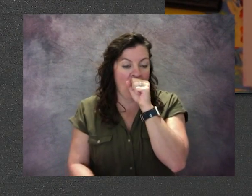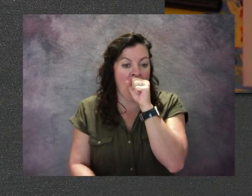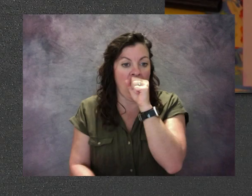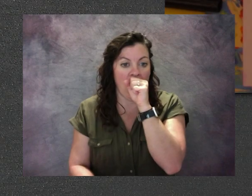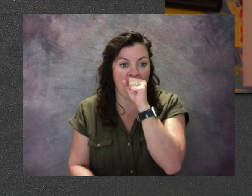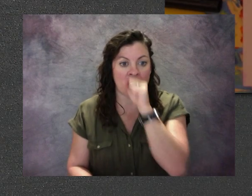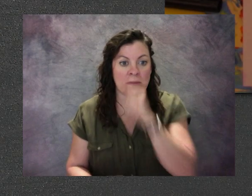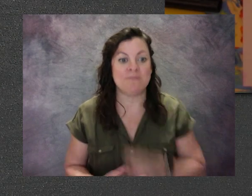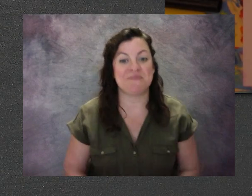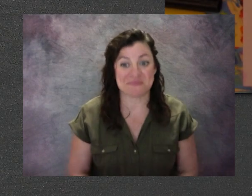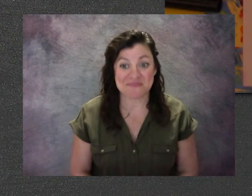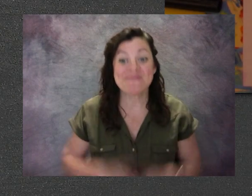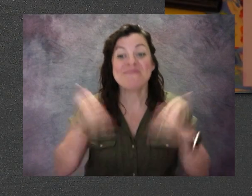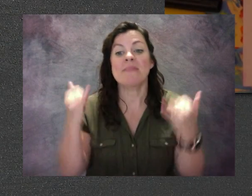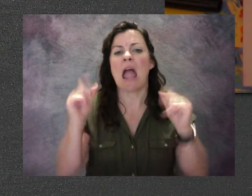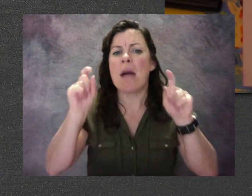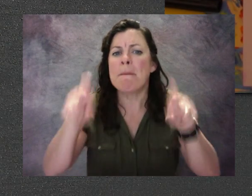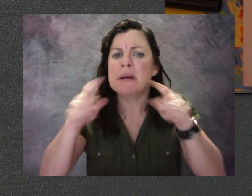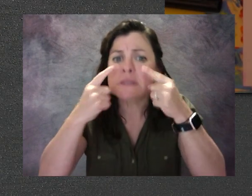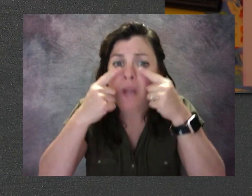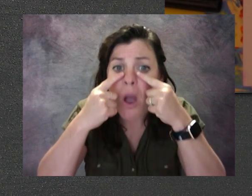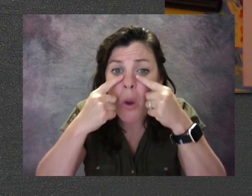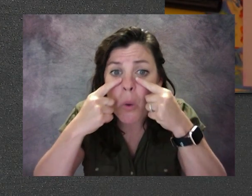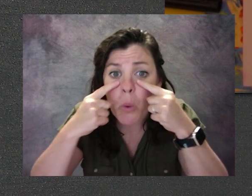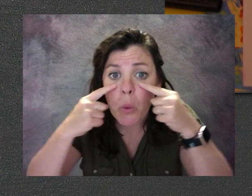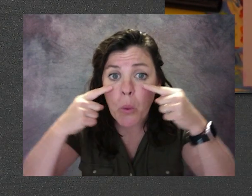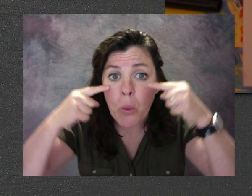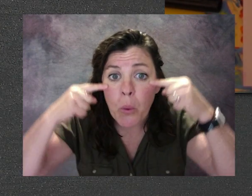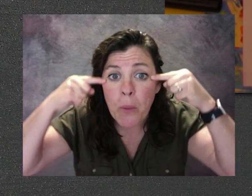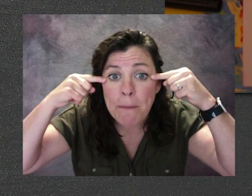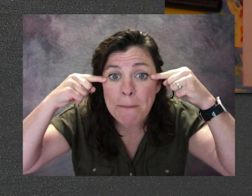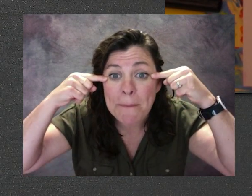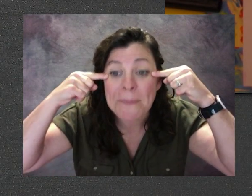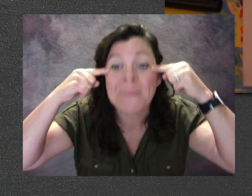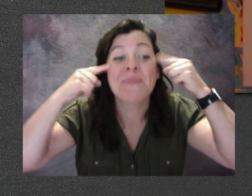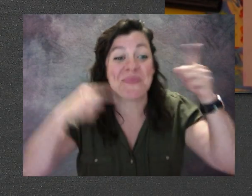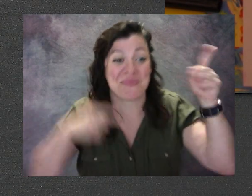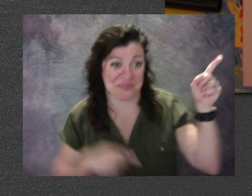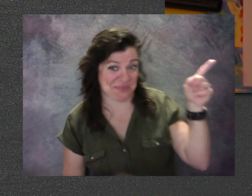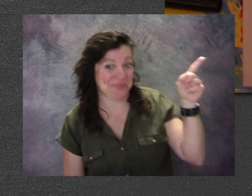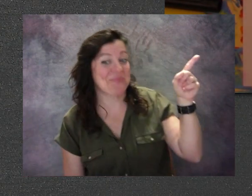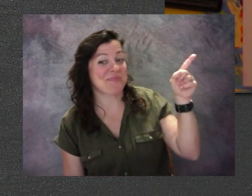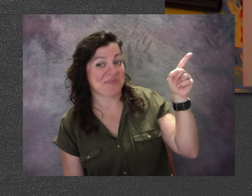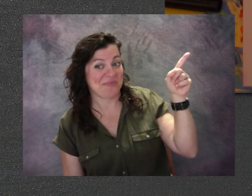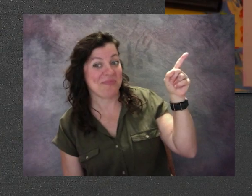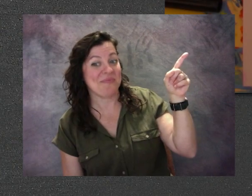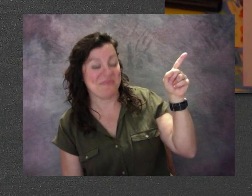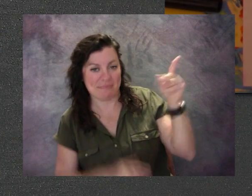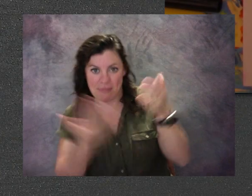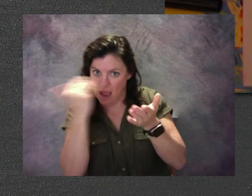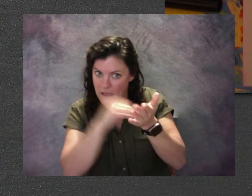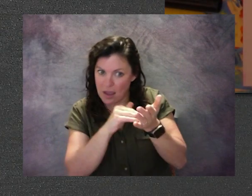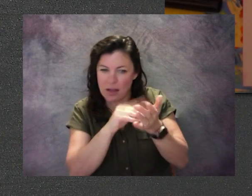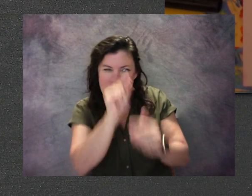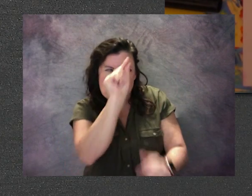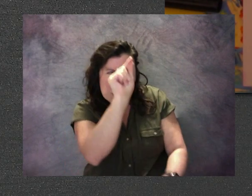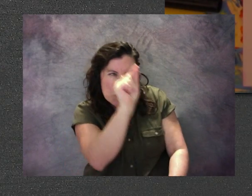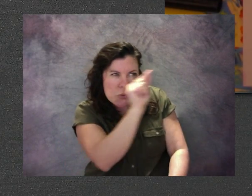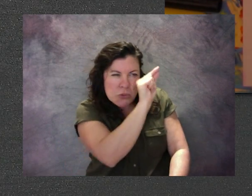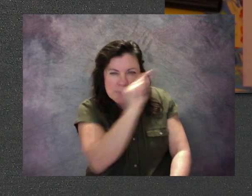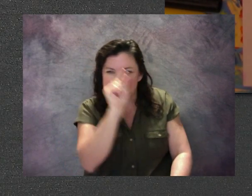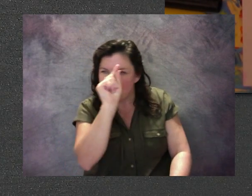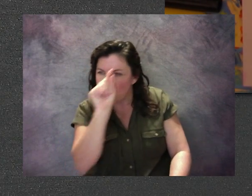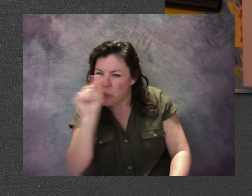Now we have to do the bottom. It's going to go a curved line a different way. This one's going up, this one's going to go down. And we'll do one on